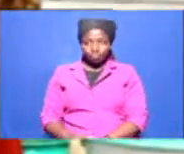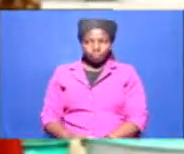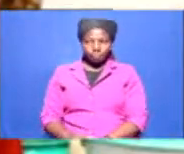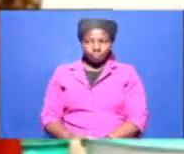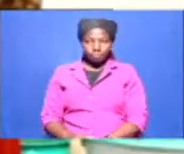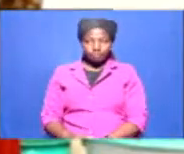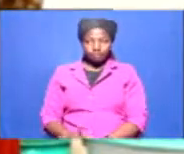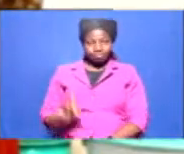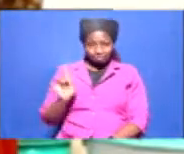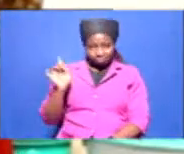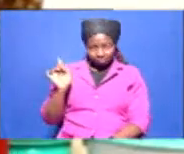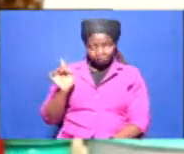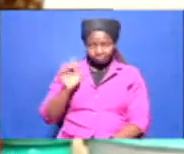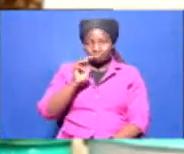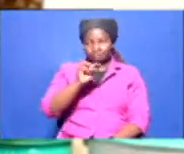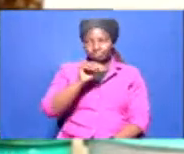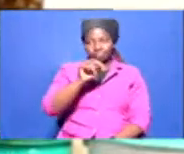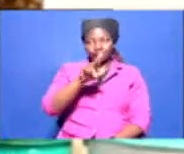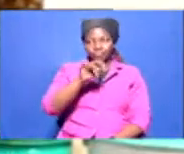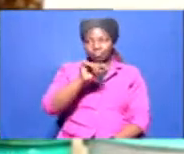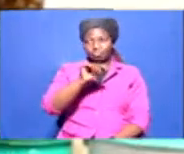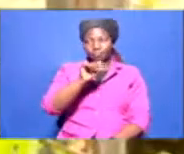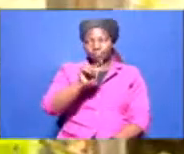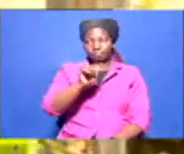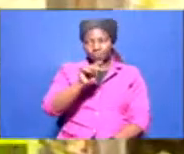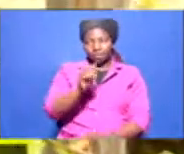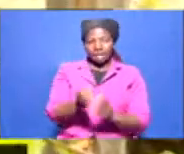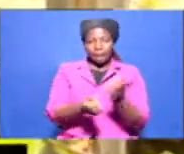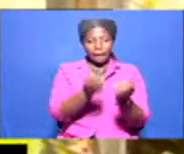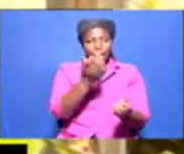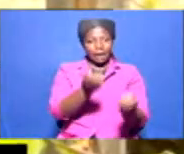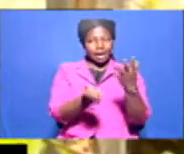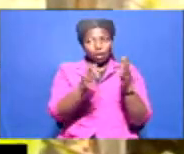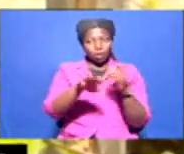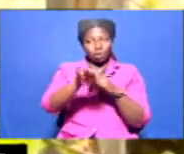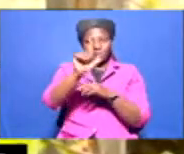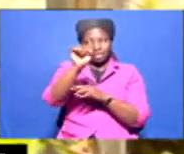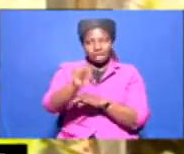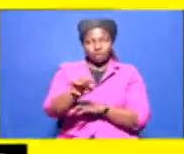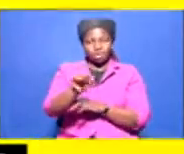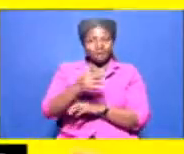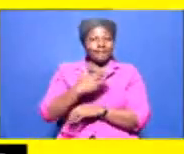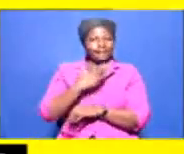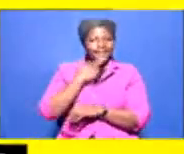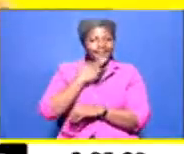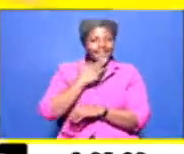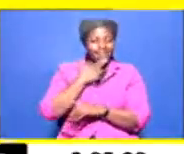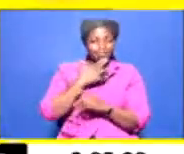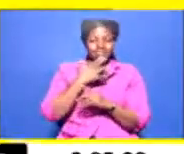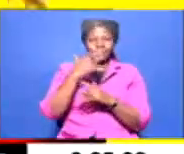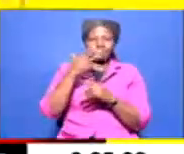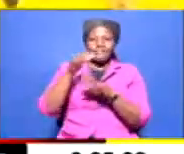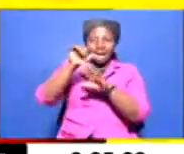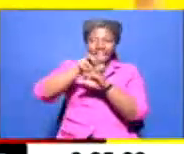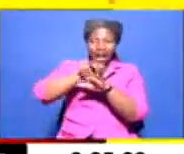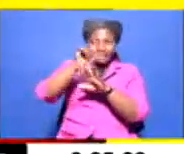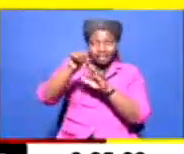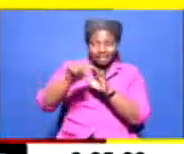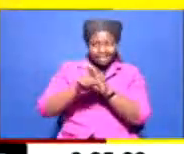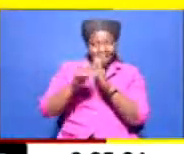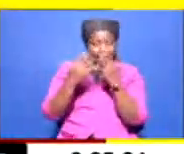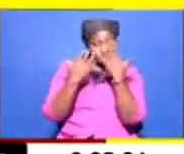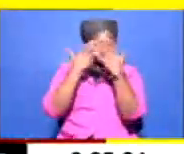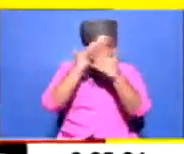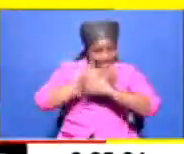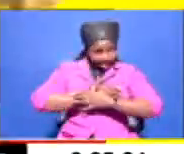This is Marigat, Baringo South. Here, honey is usually harvested at night, just in case